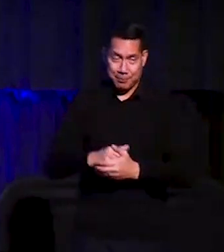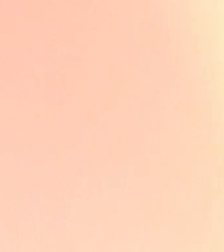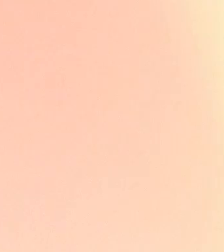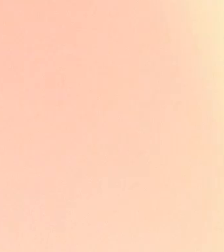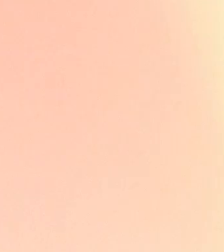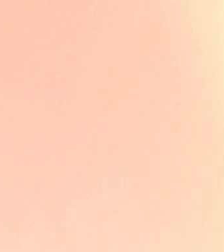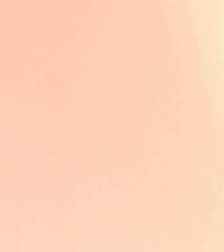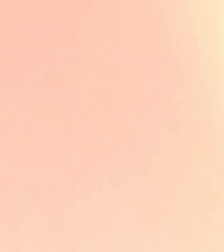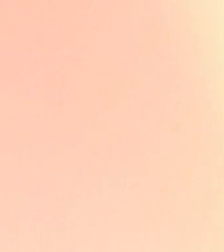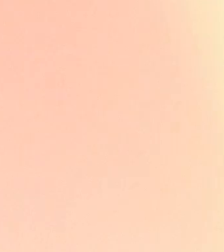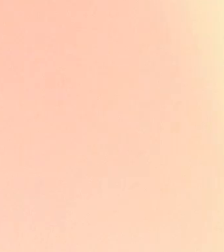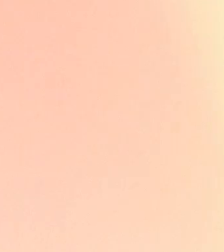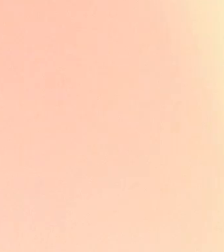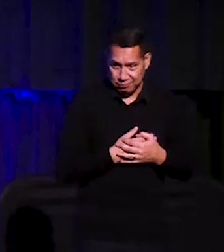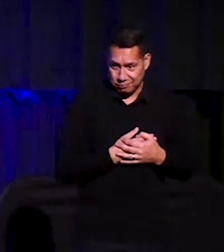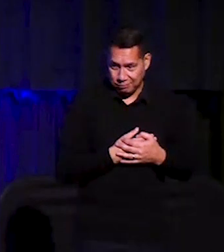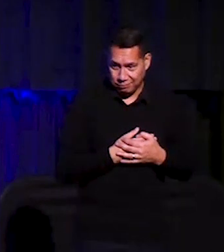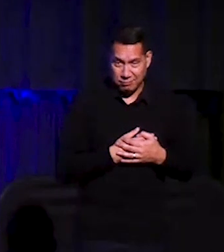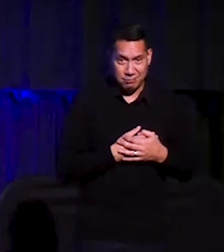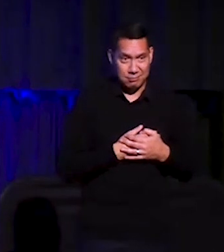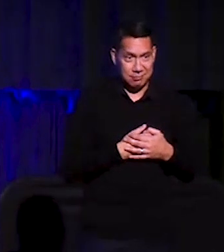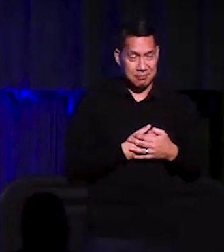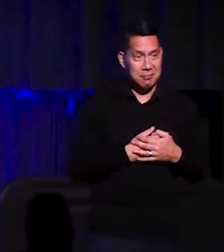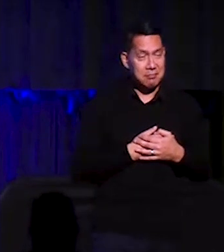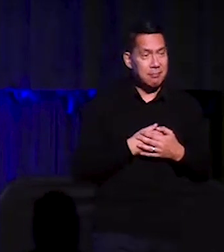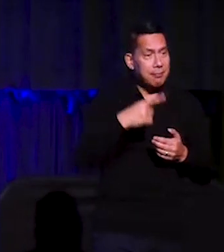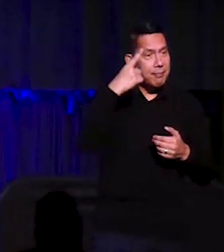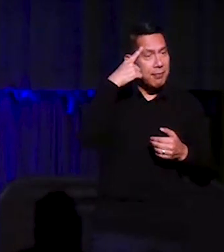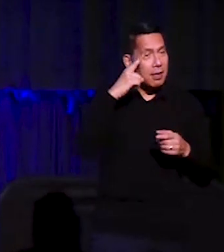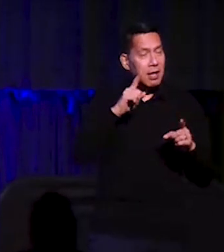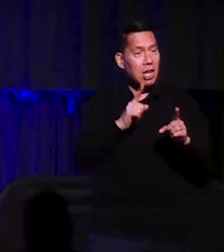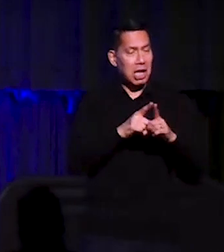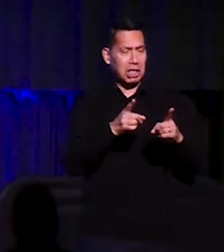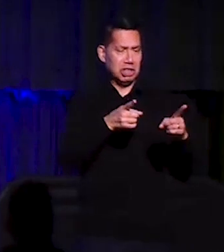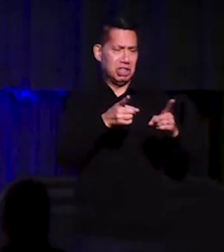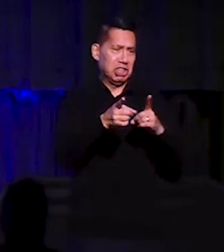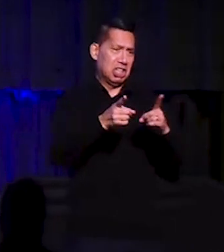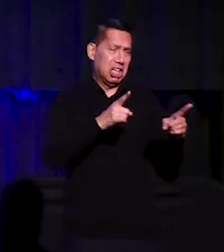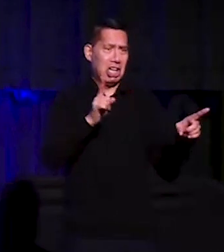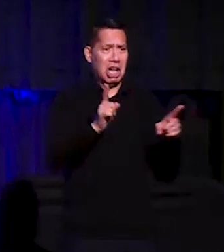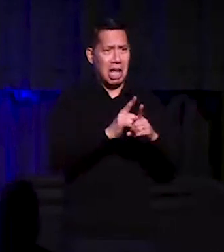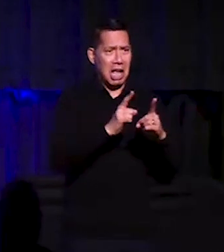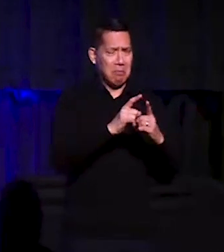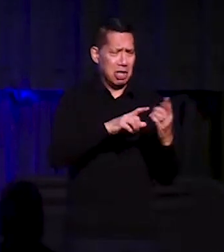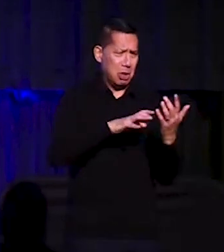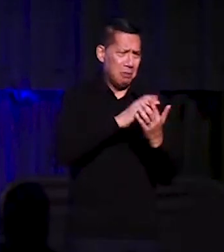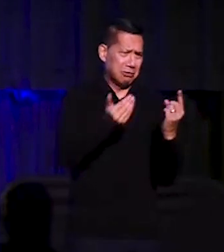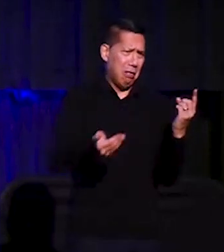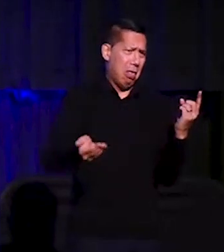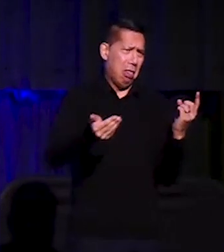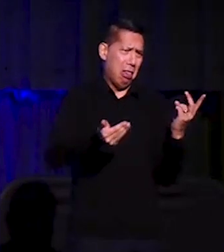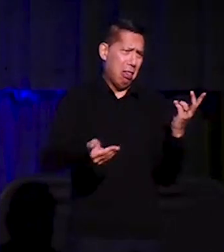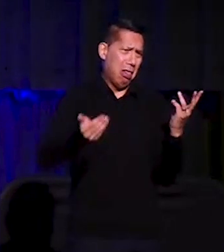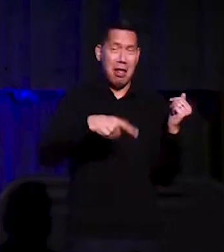marshmallows. Design with love. We often think about design as something like really big, complex, designing,